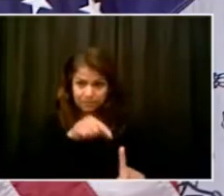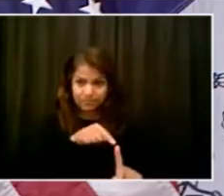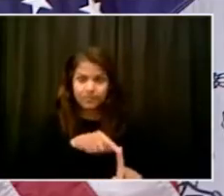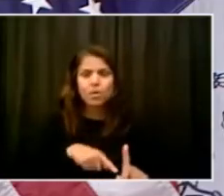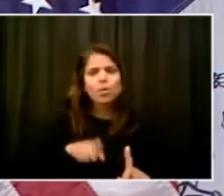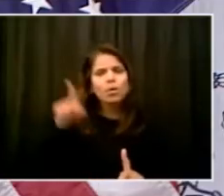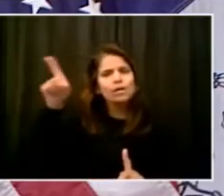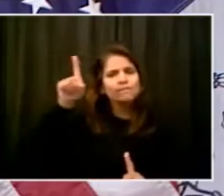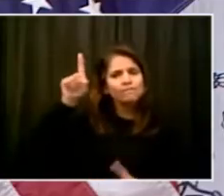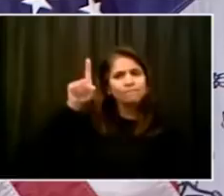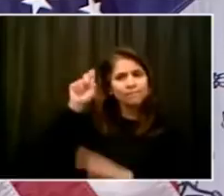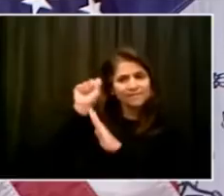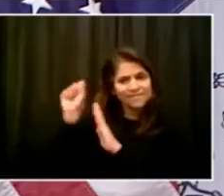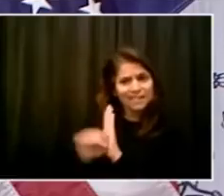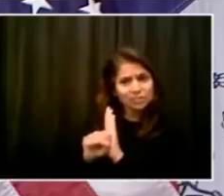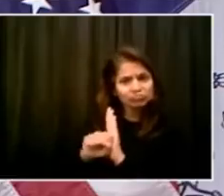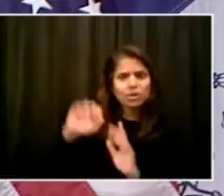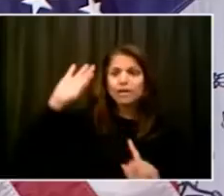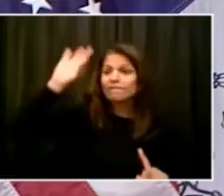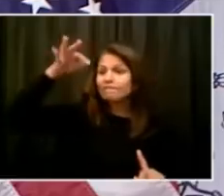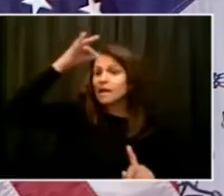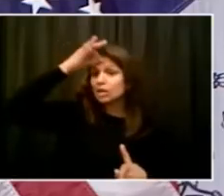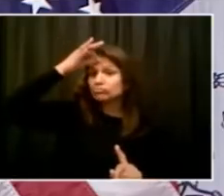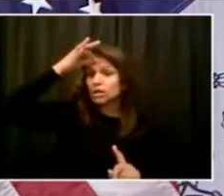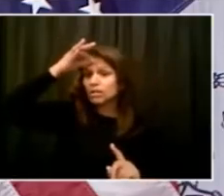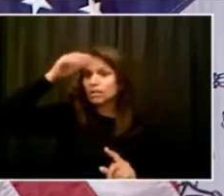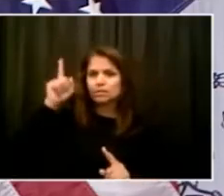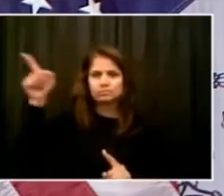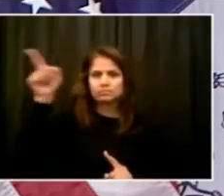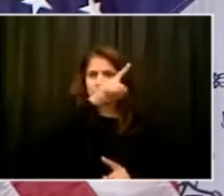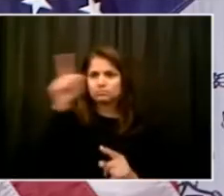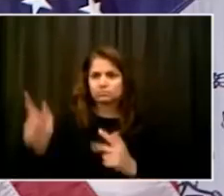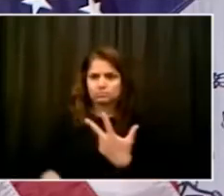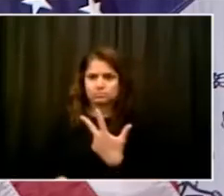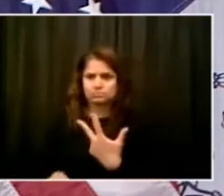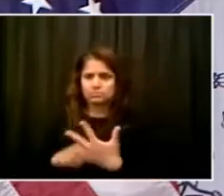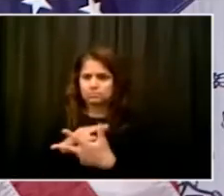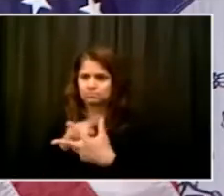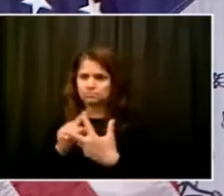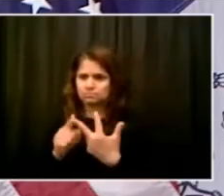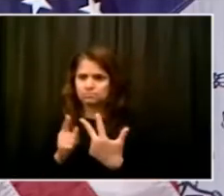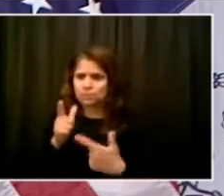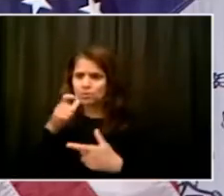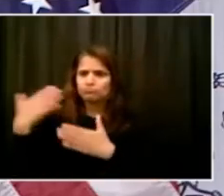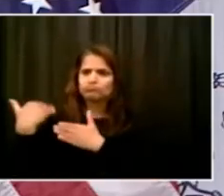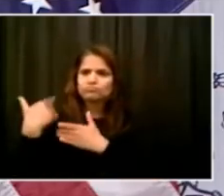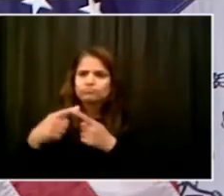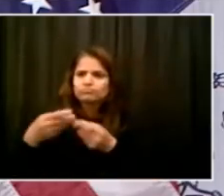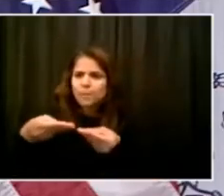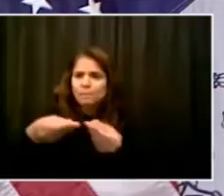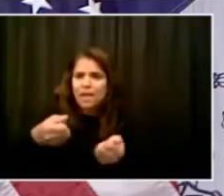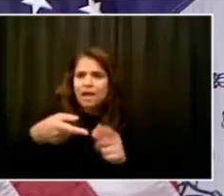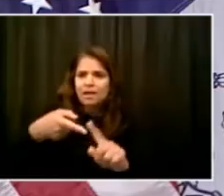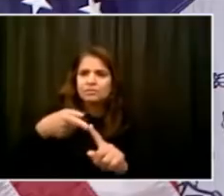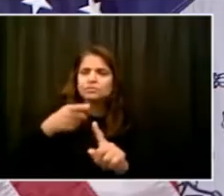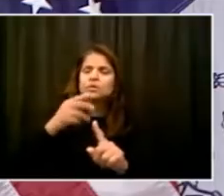homes and the deaths in nursing homes? Marcia, I think we're all in this together. I think the fact is